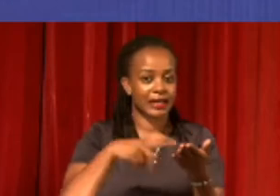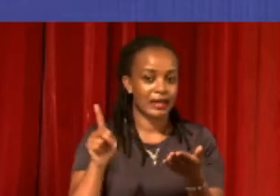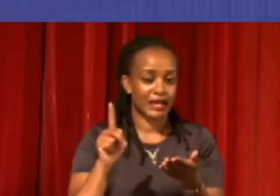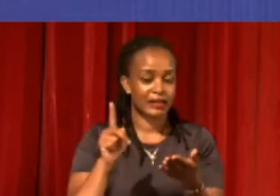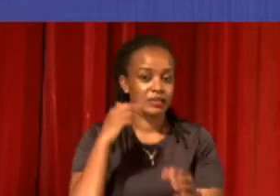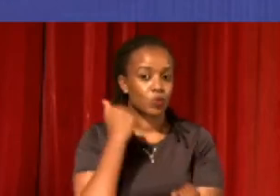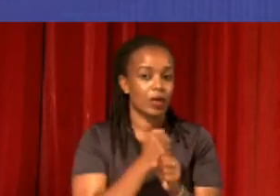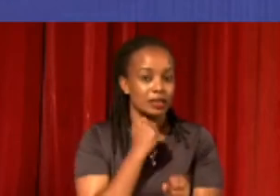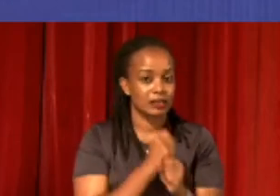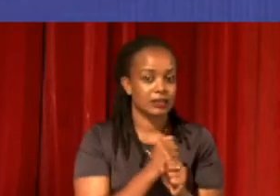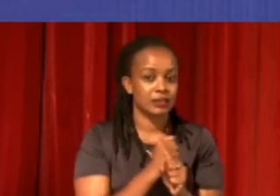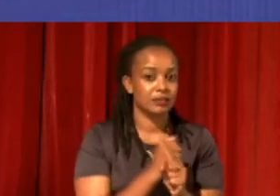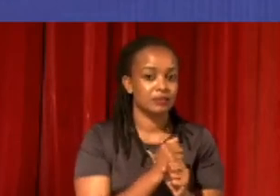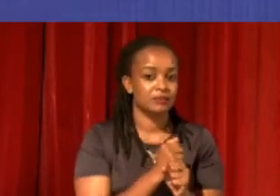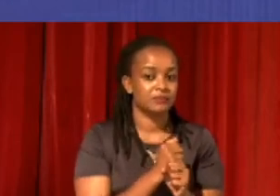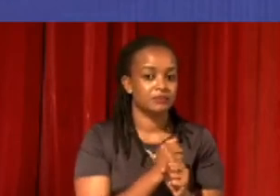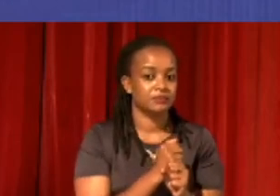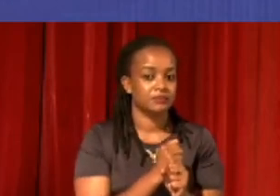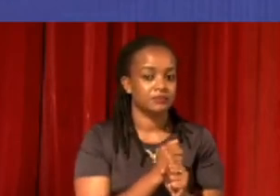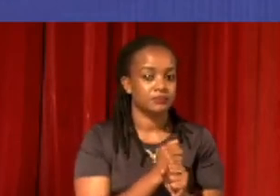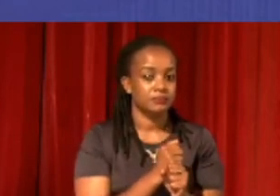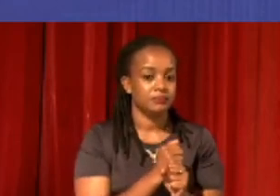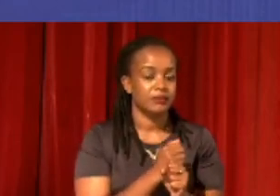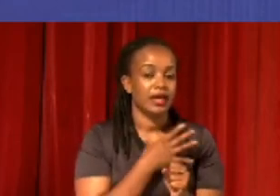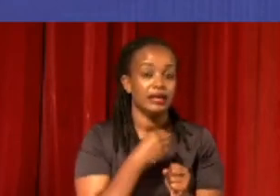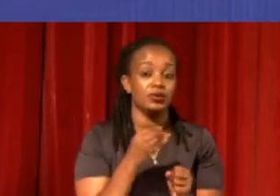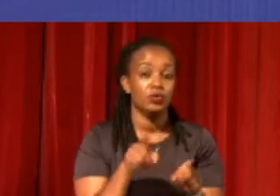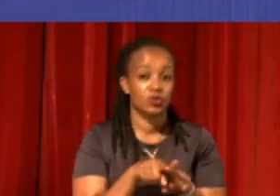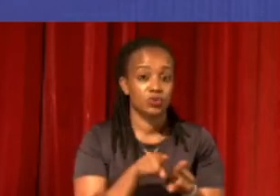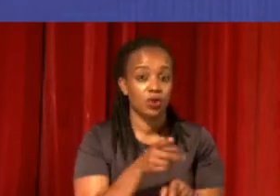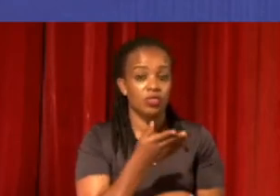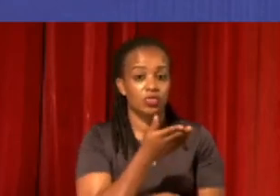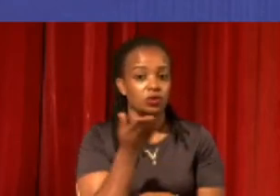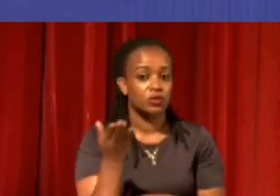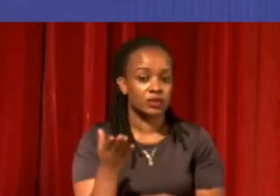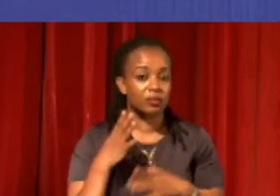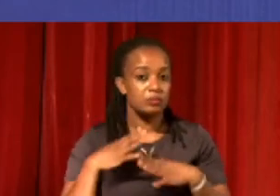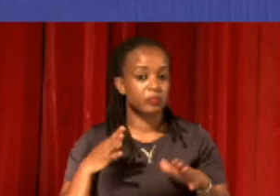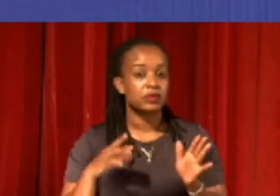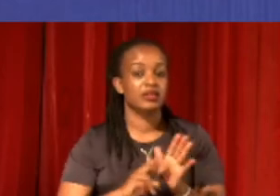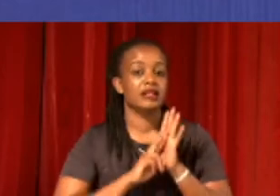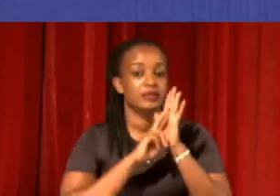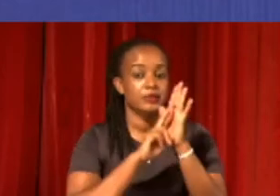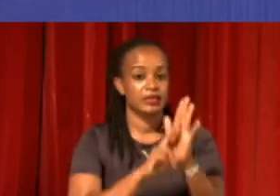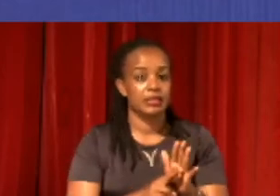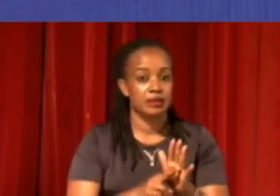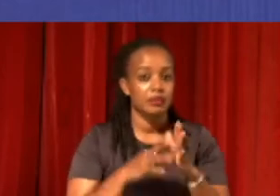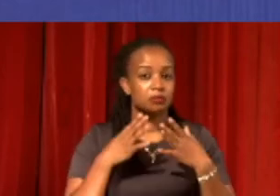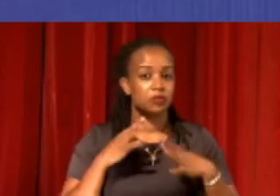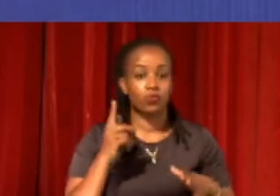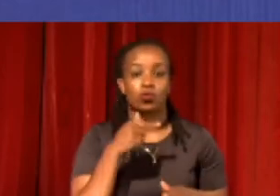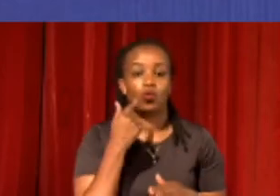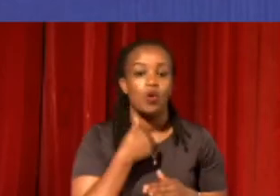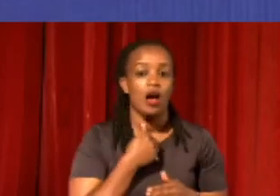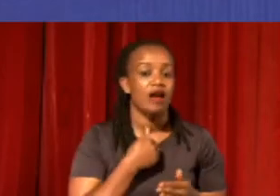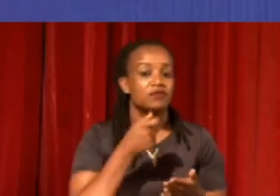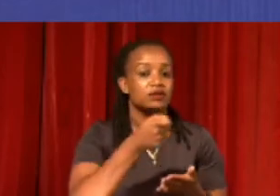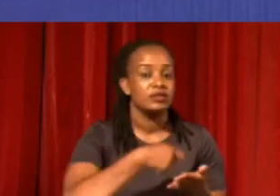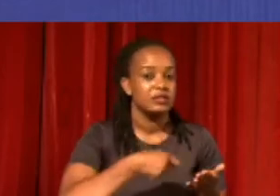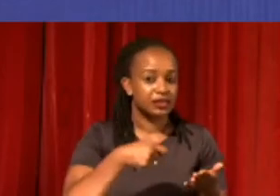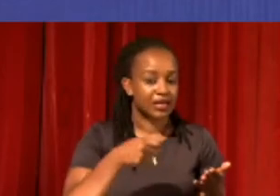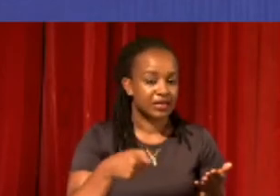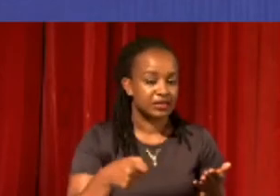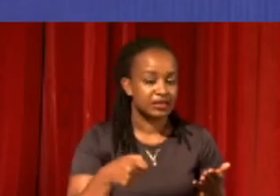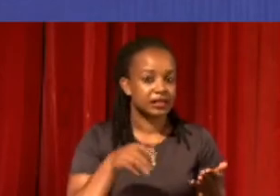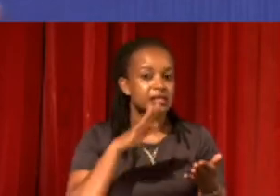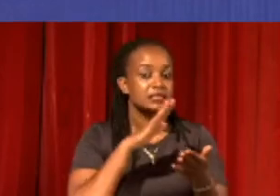works yeah. that they represent. Mm. And even those people, they only represent those that have signed there's something called deeds of